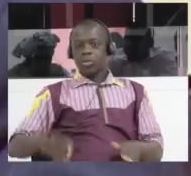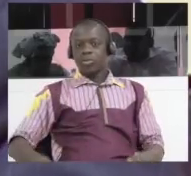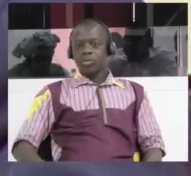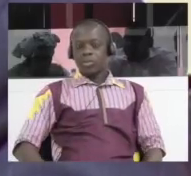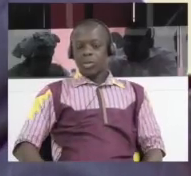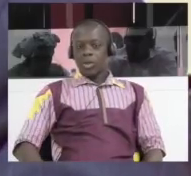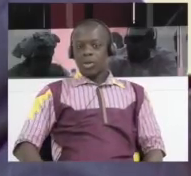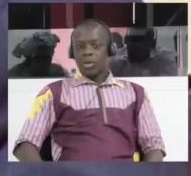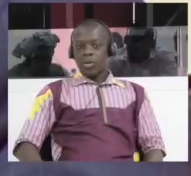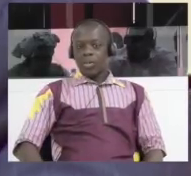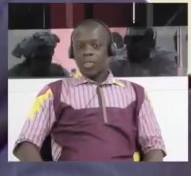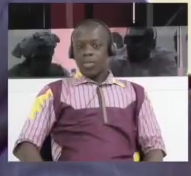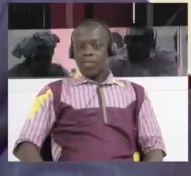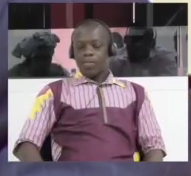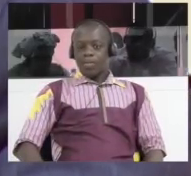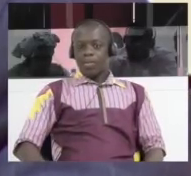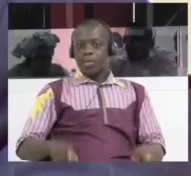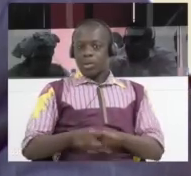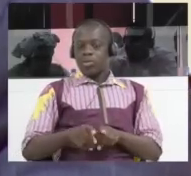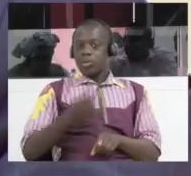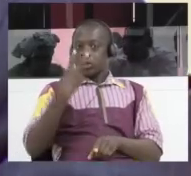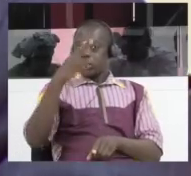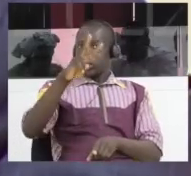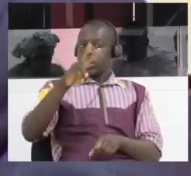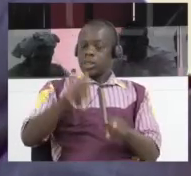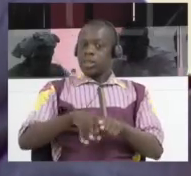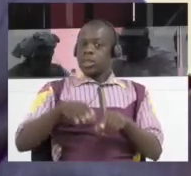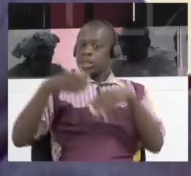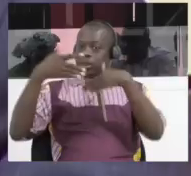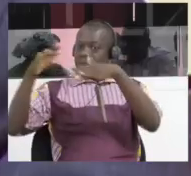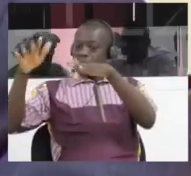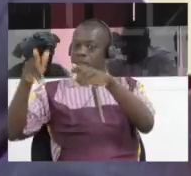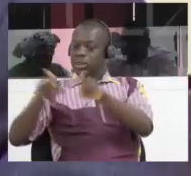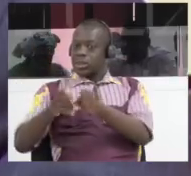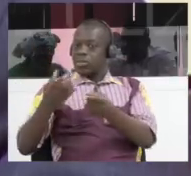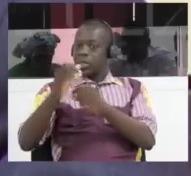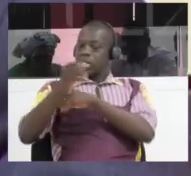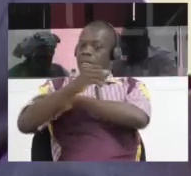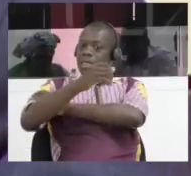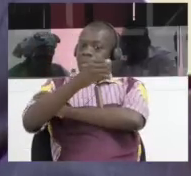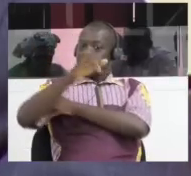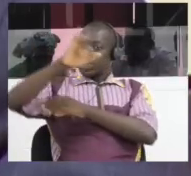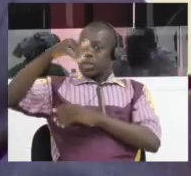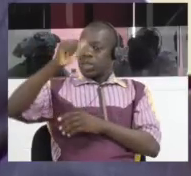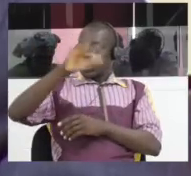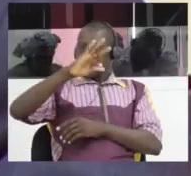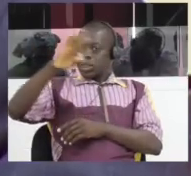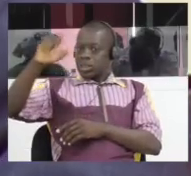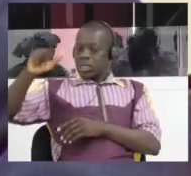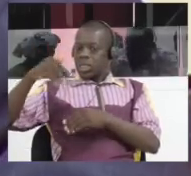Considering that they sent Captain Jata away, what did they need from you at the time?